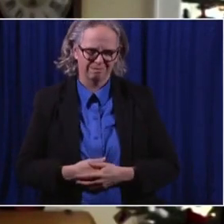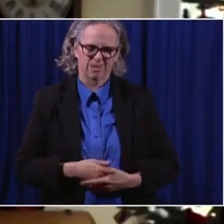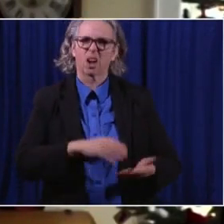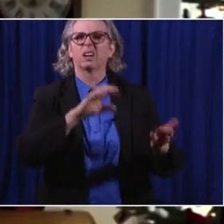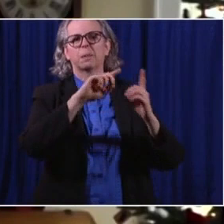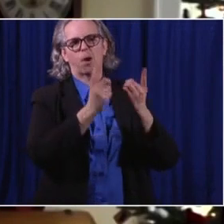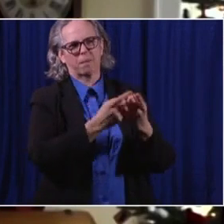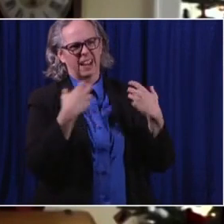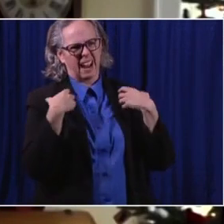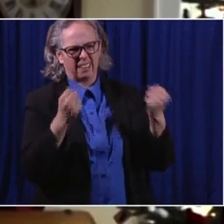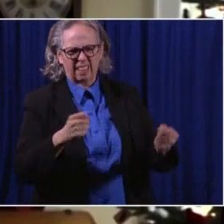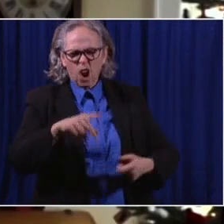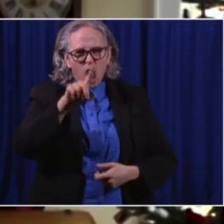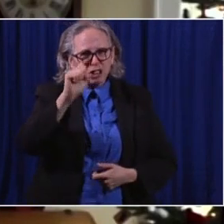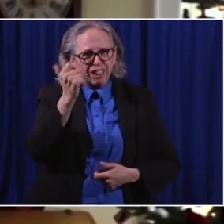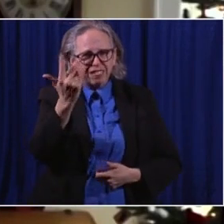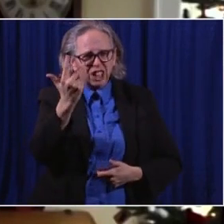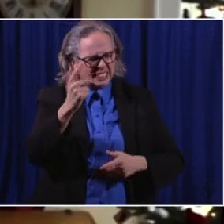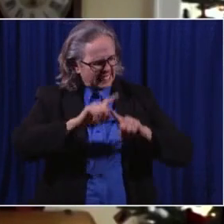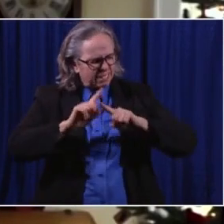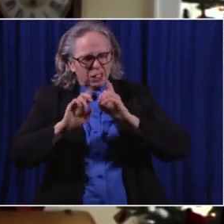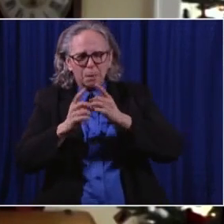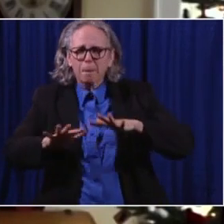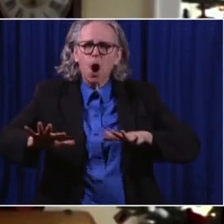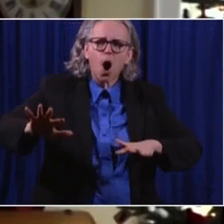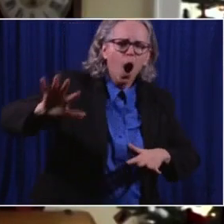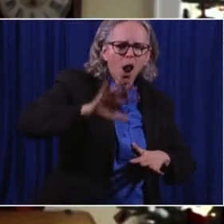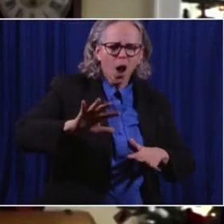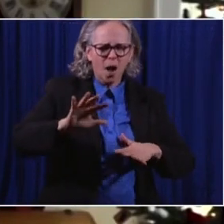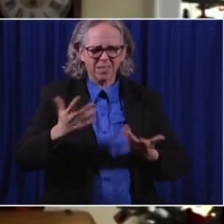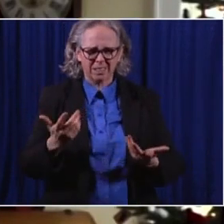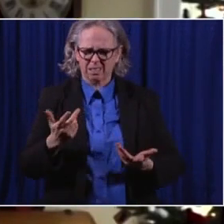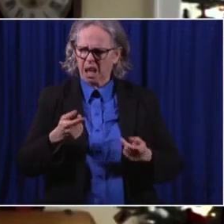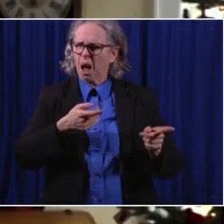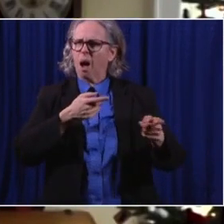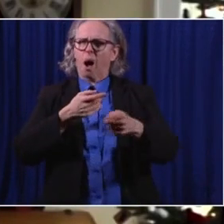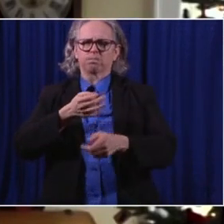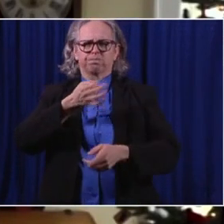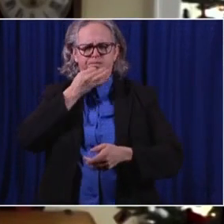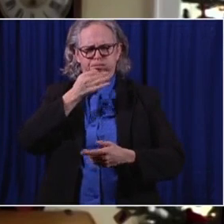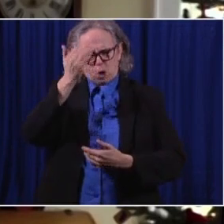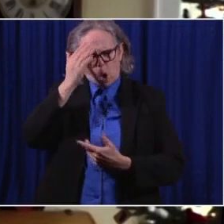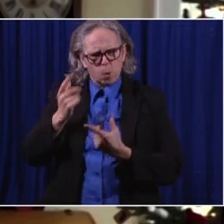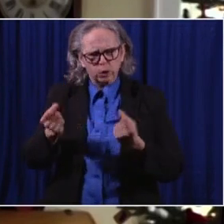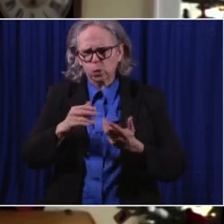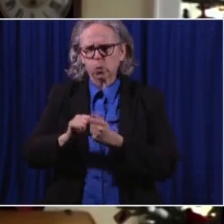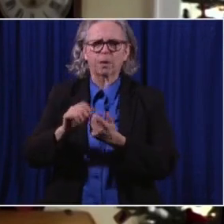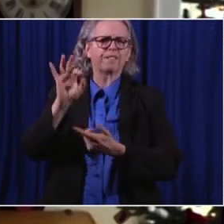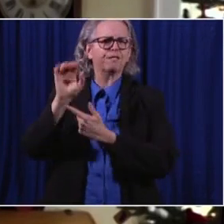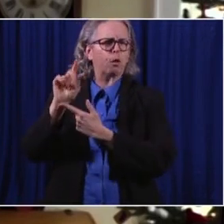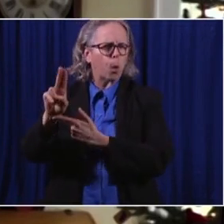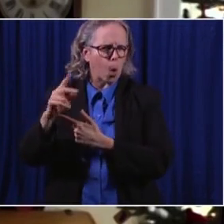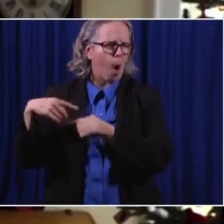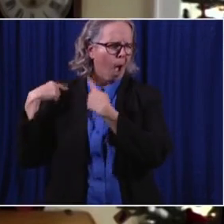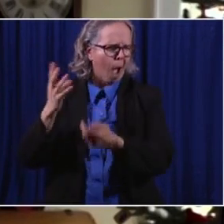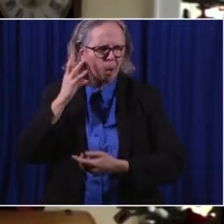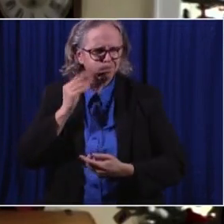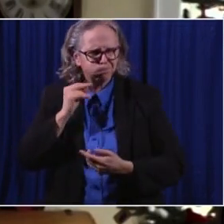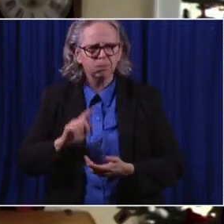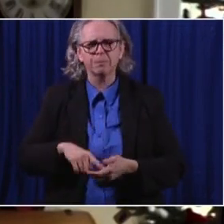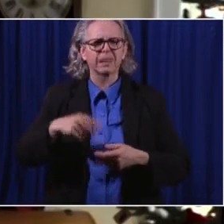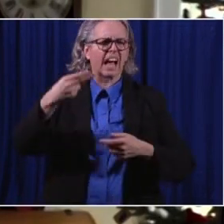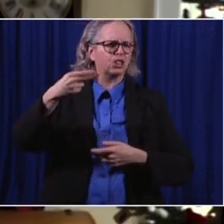experts at managing mass vaccination clinics, whether that is for the seasonal flu or H1N1 pandemic. And I'm just thankful that we can